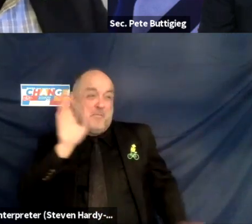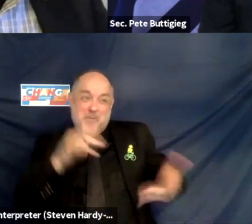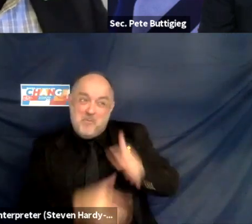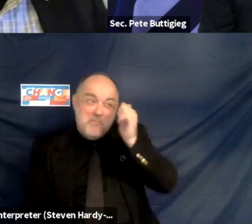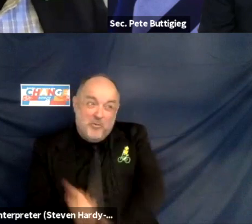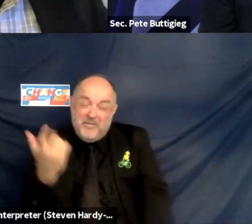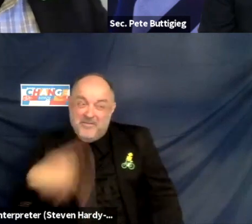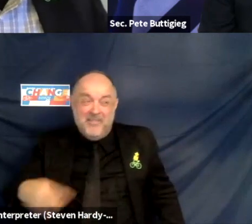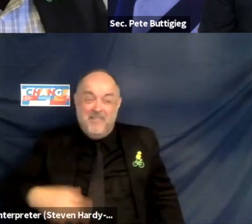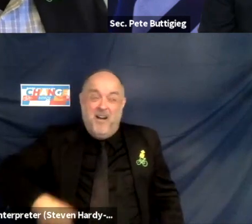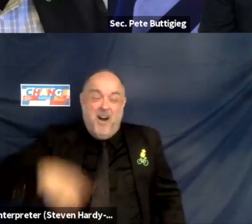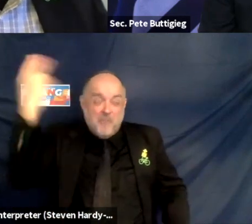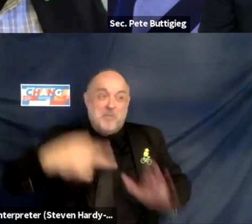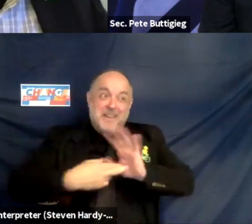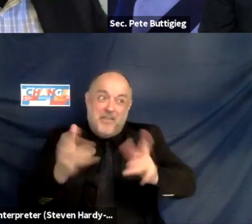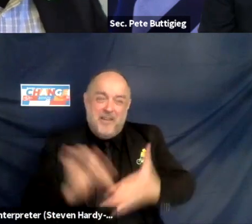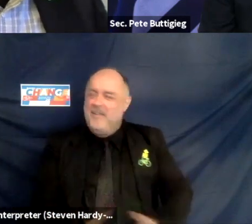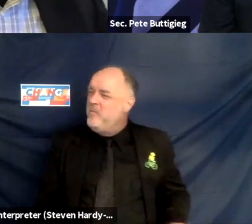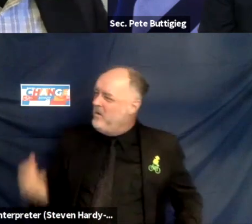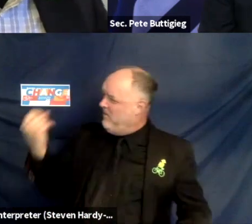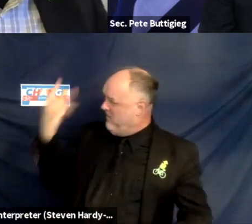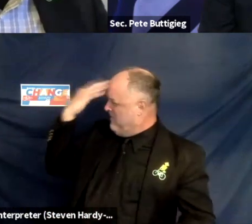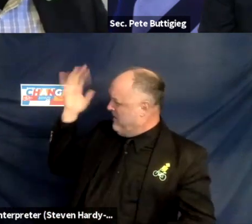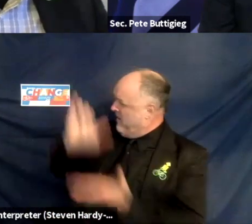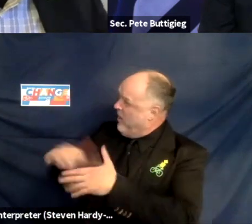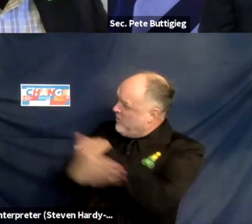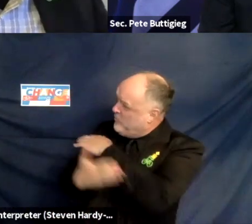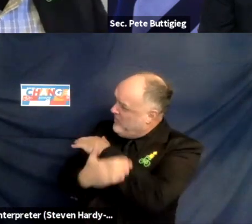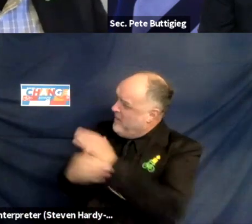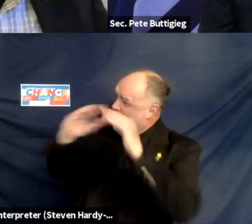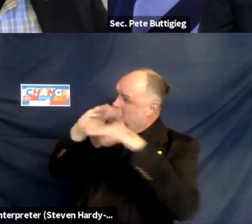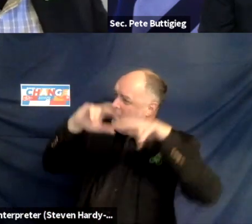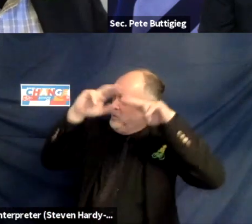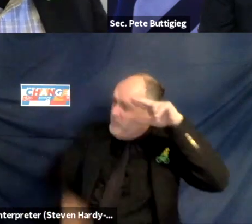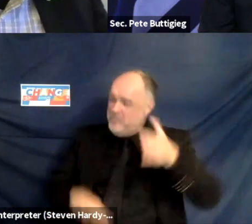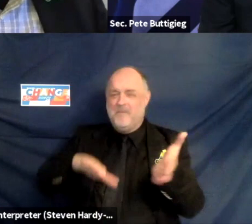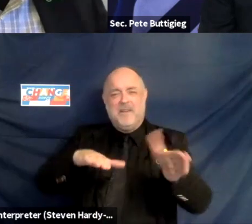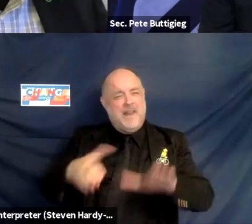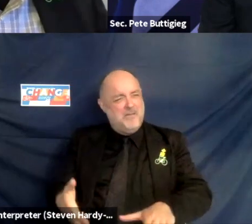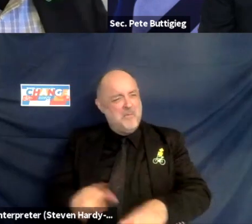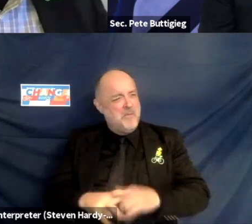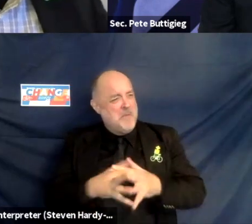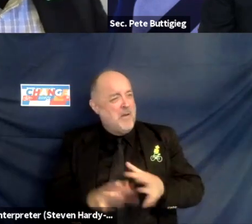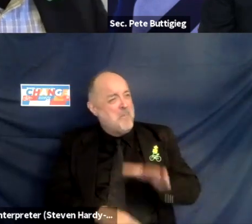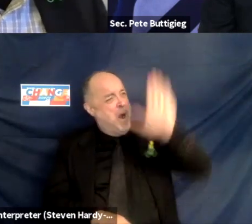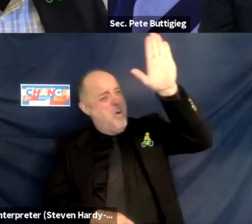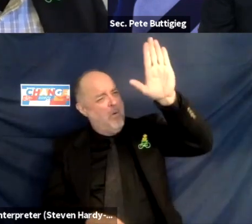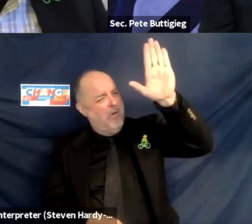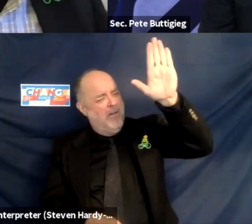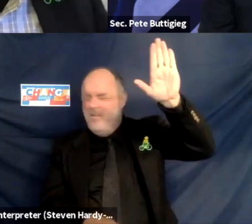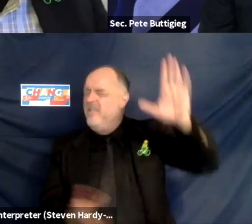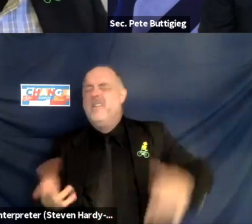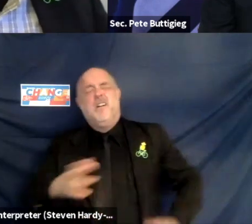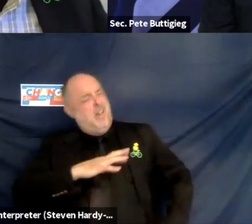So knowing other countries have reduced fatalities, you've seen some of that, what they've done. What needs to change in the US to actually make the progress